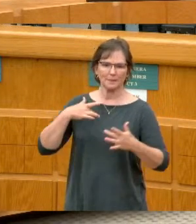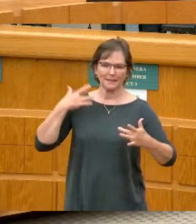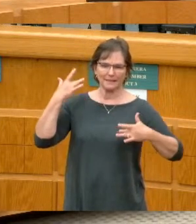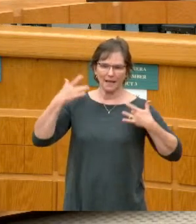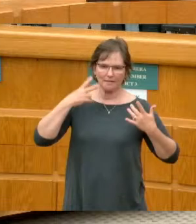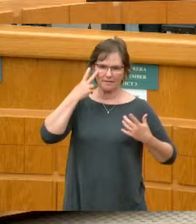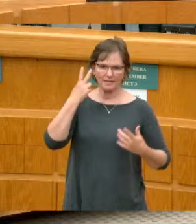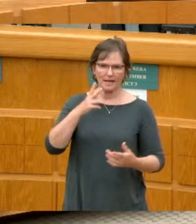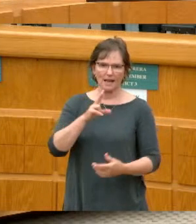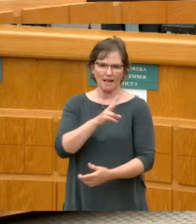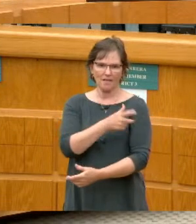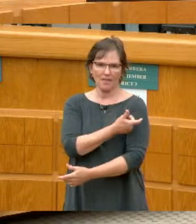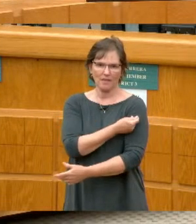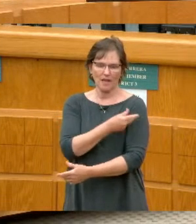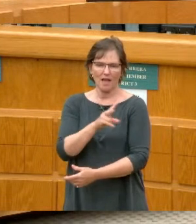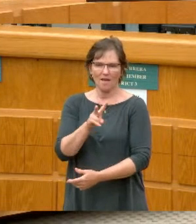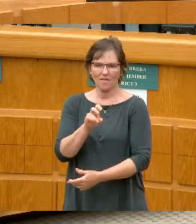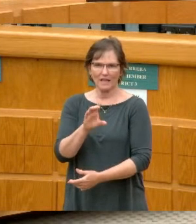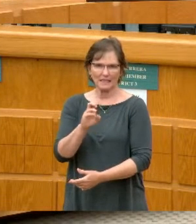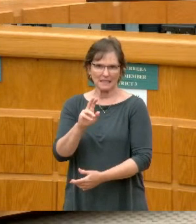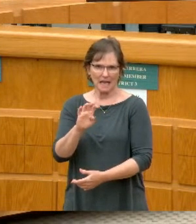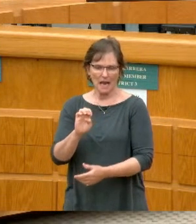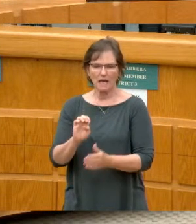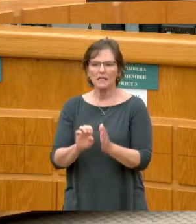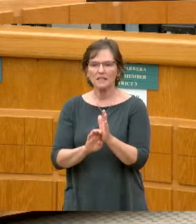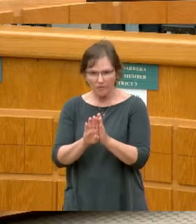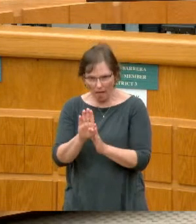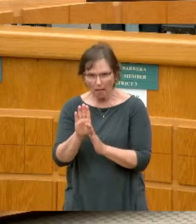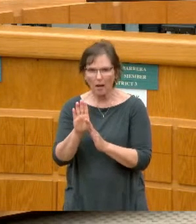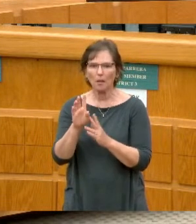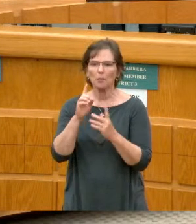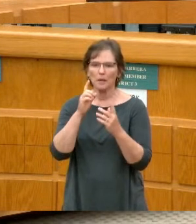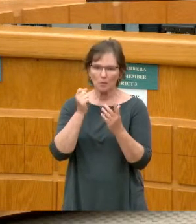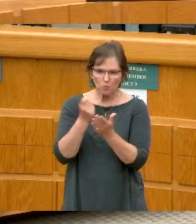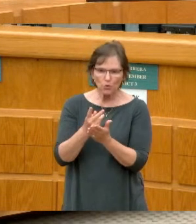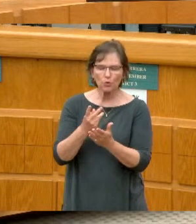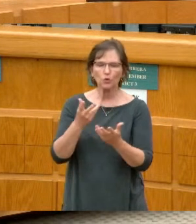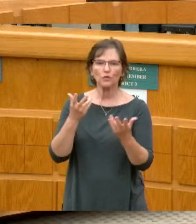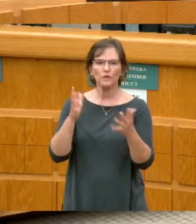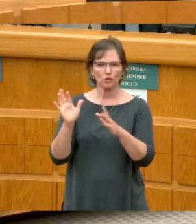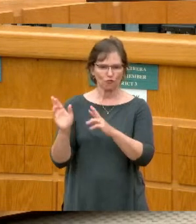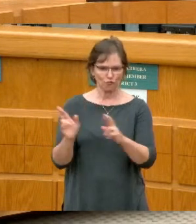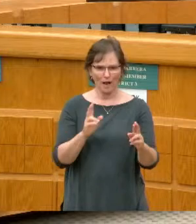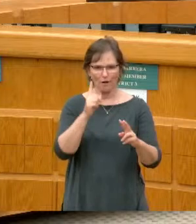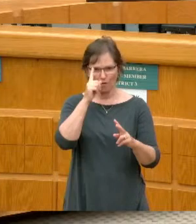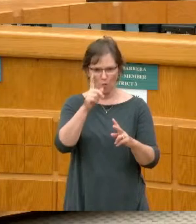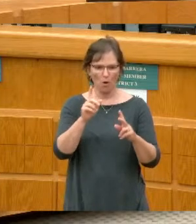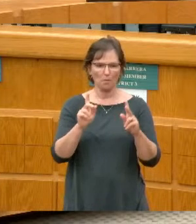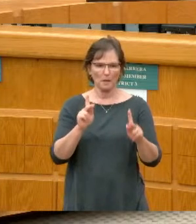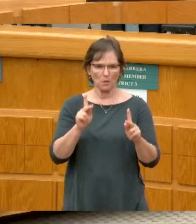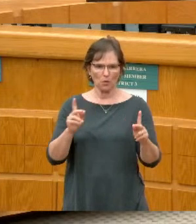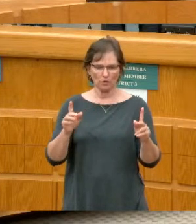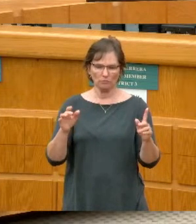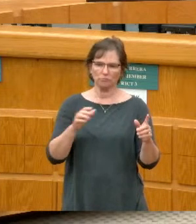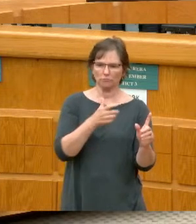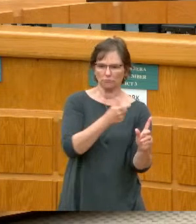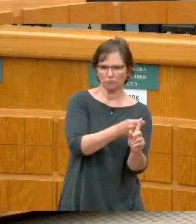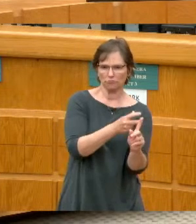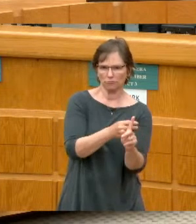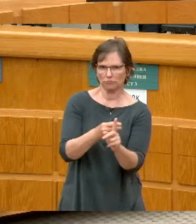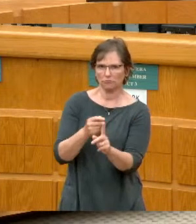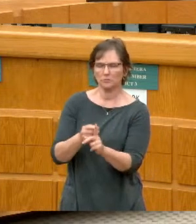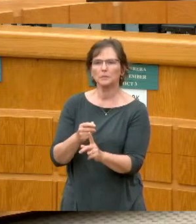who voluntarily choose to use them. I think that's very important. Now, here are my words.